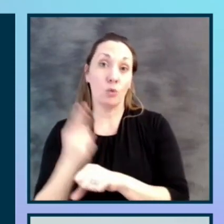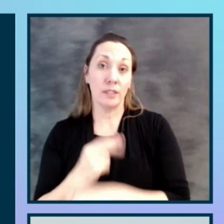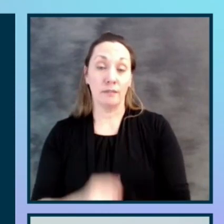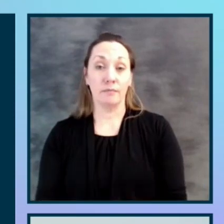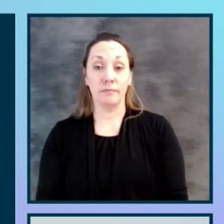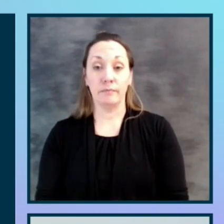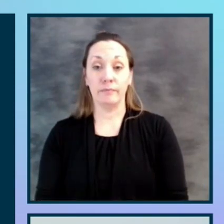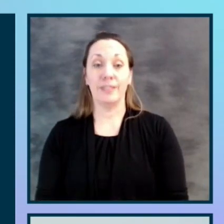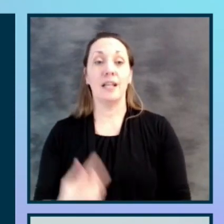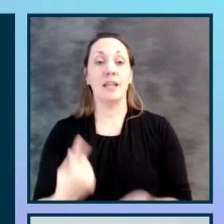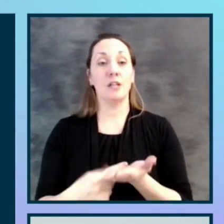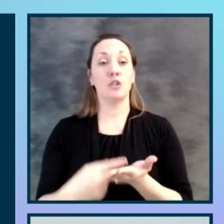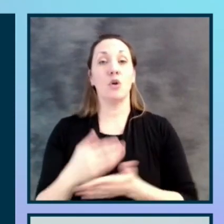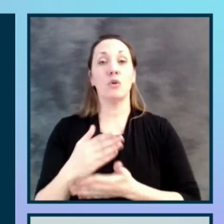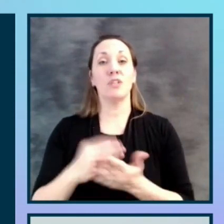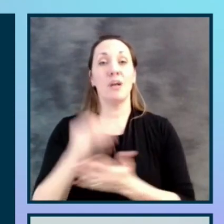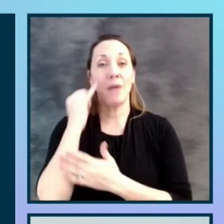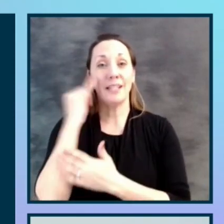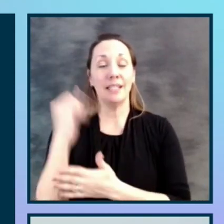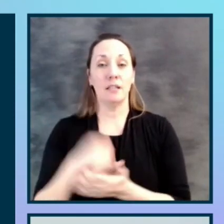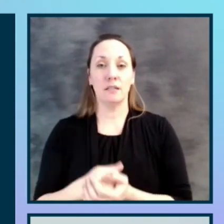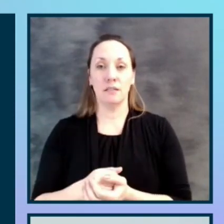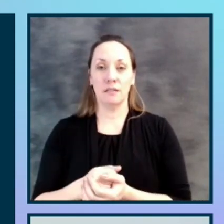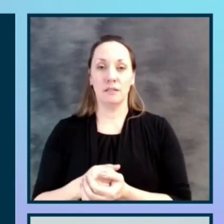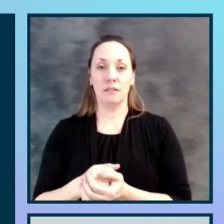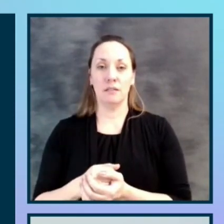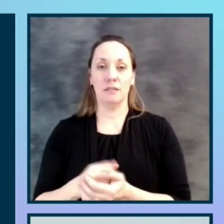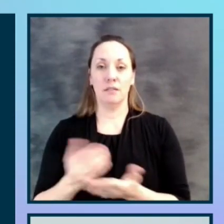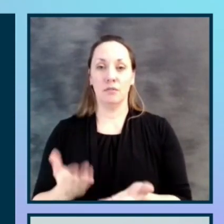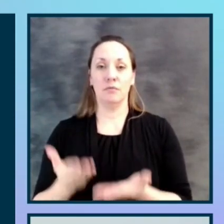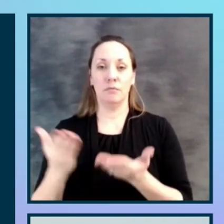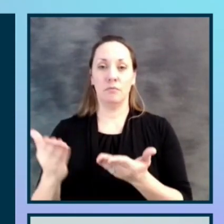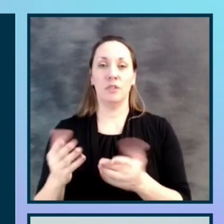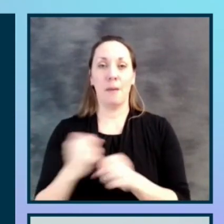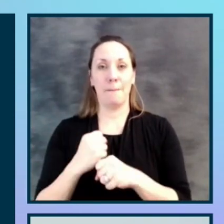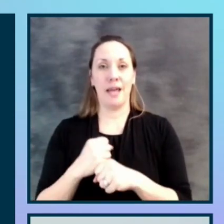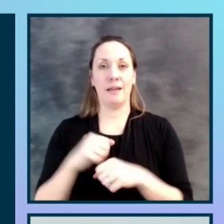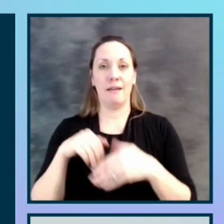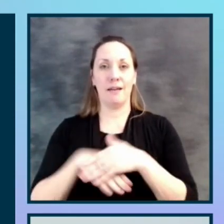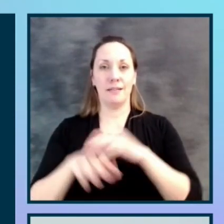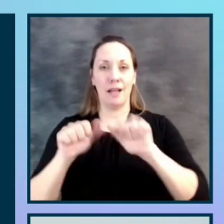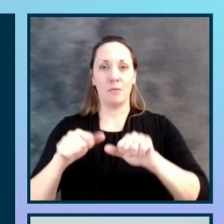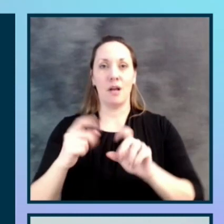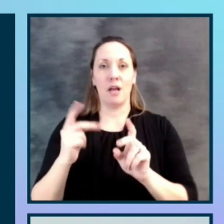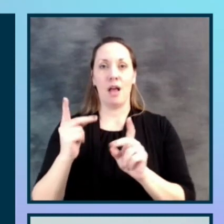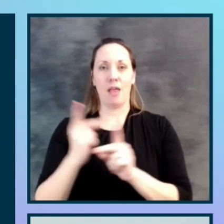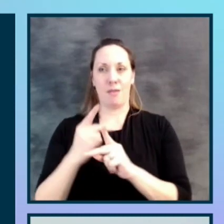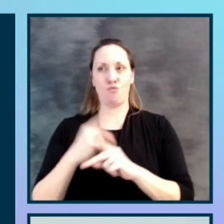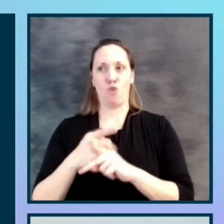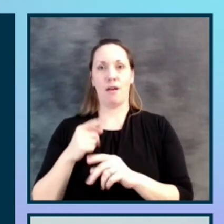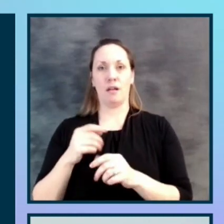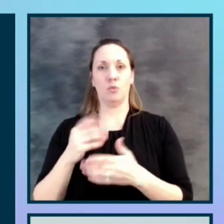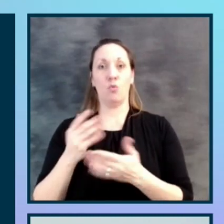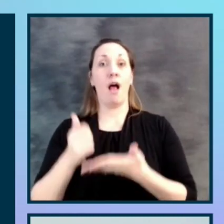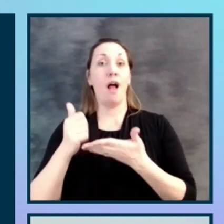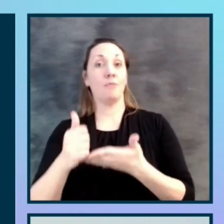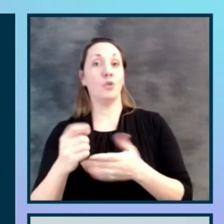go through some ideas to present accessibility in the context of your product and users, which will help you get accessibility on the